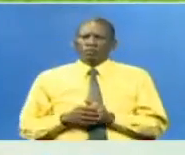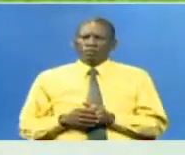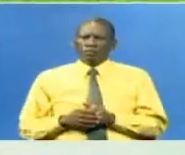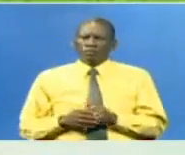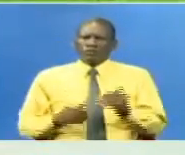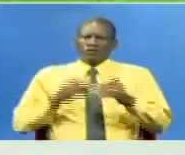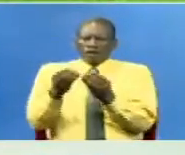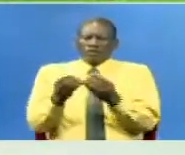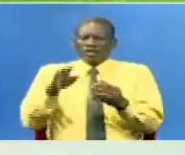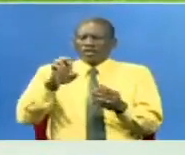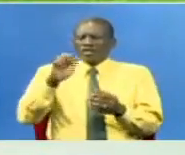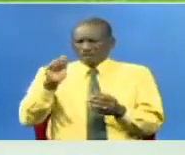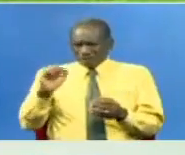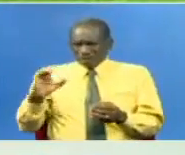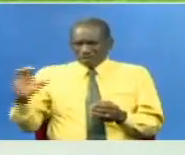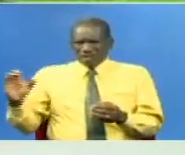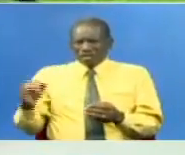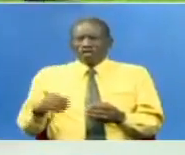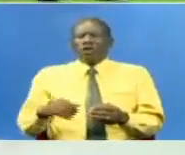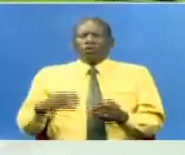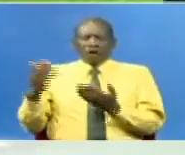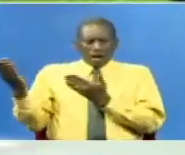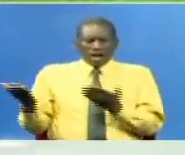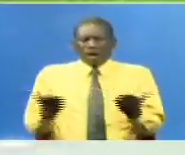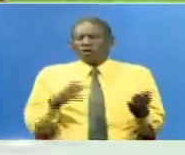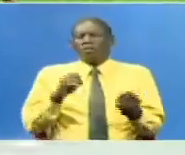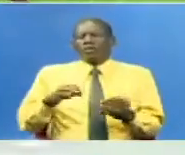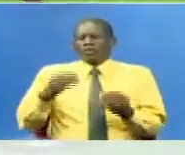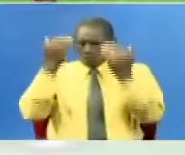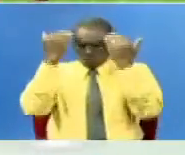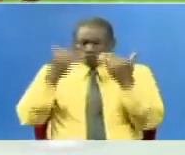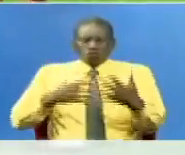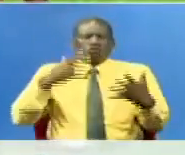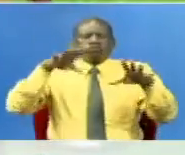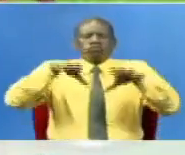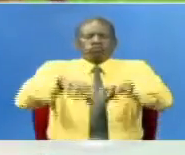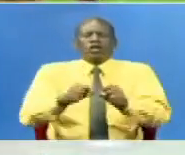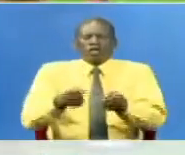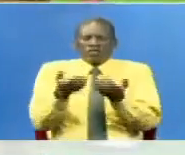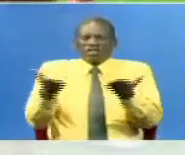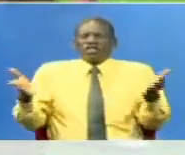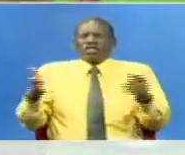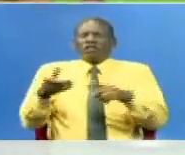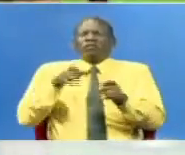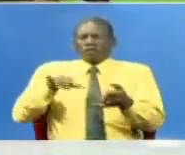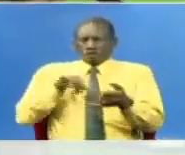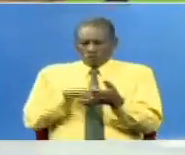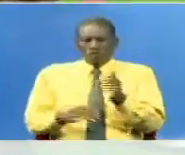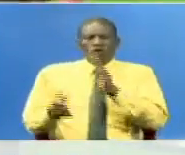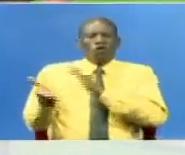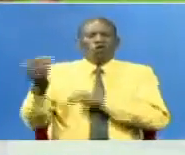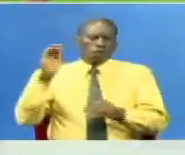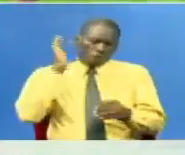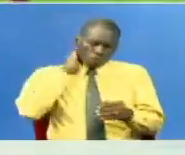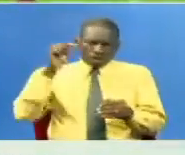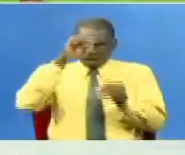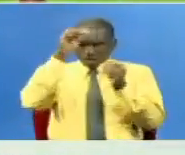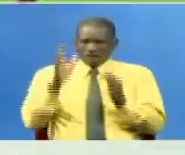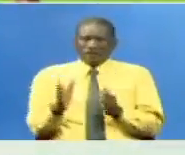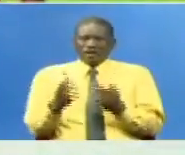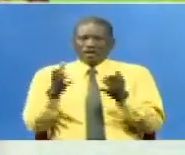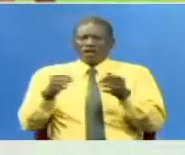After EACC obtained the green light from the courts to freeze properties belonging to his wife, former Murang'a Governor Mwangi Wa Iria is now breathing